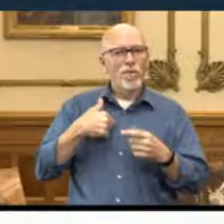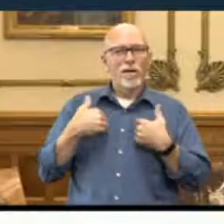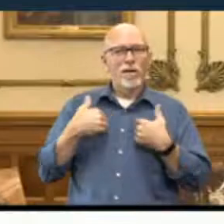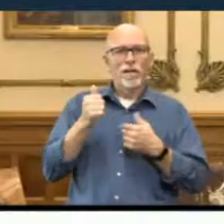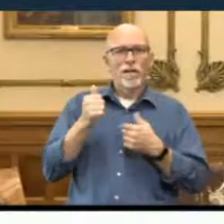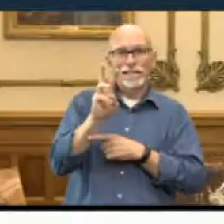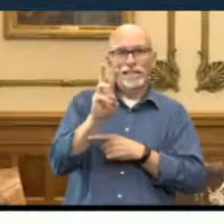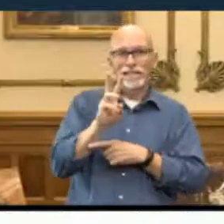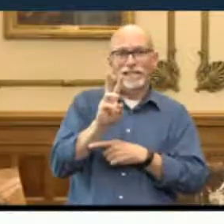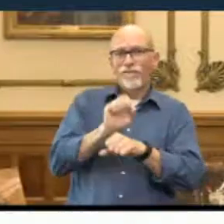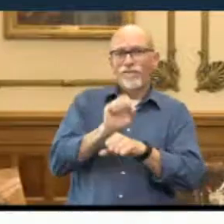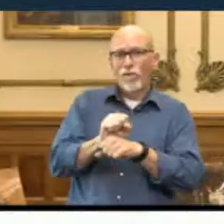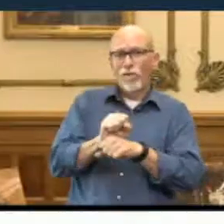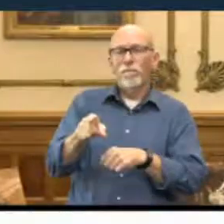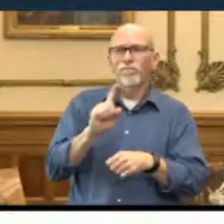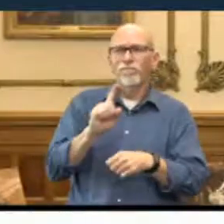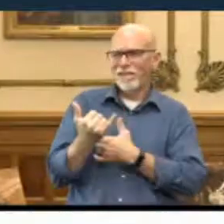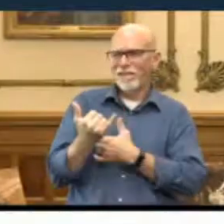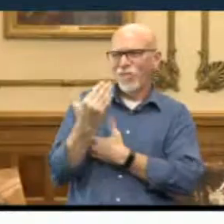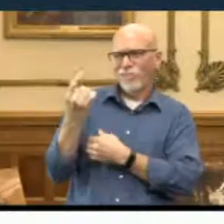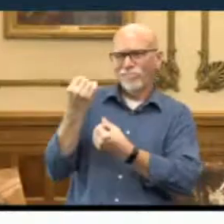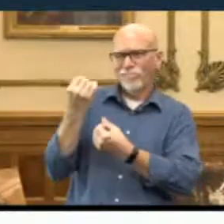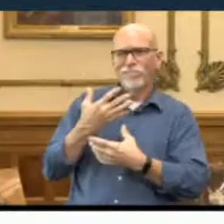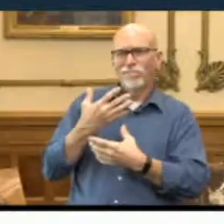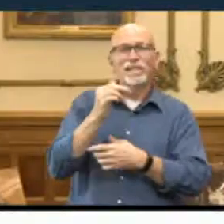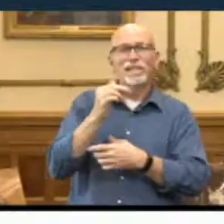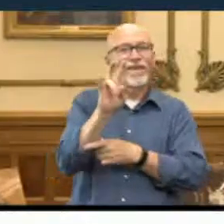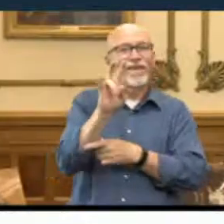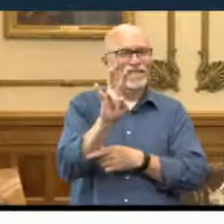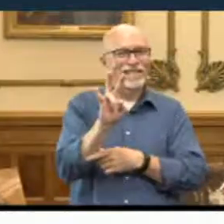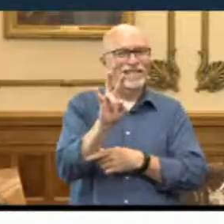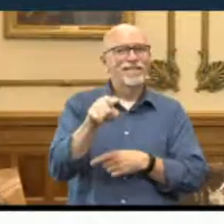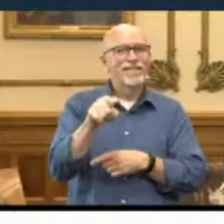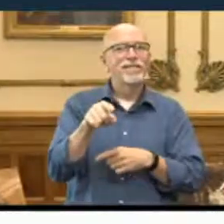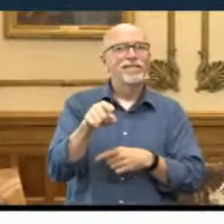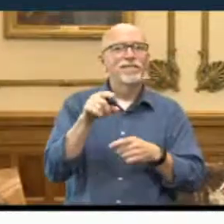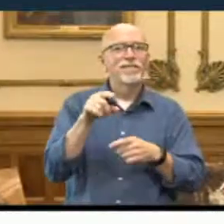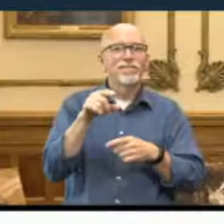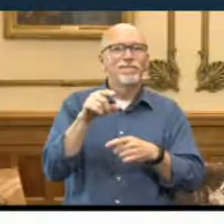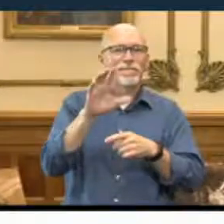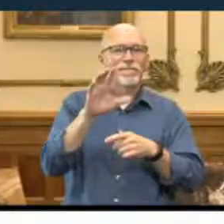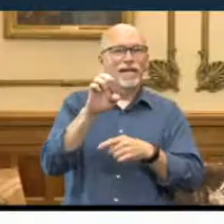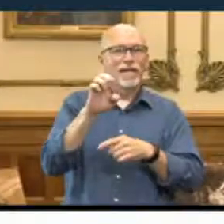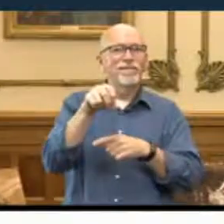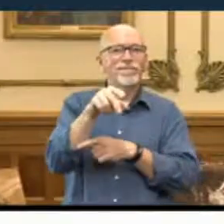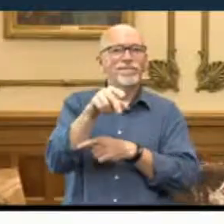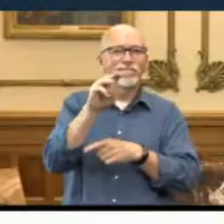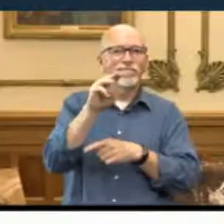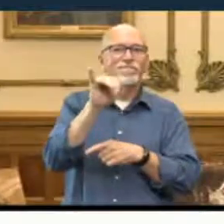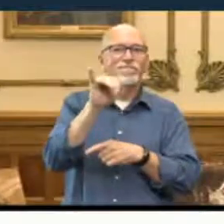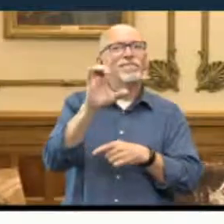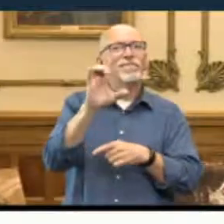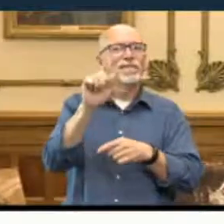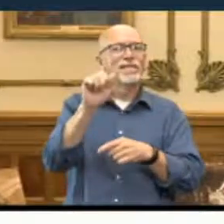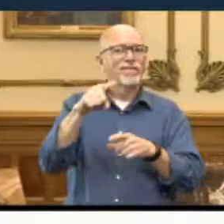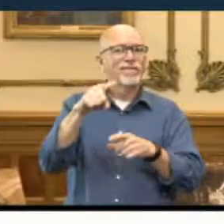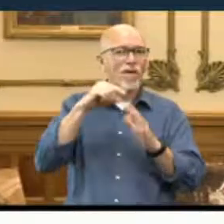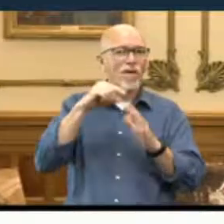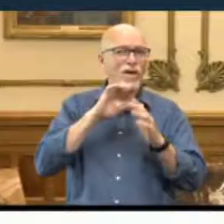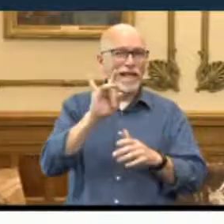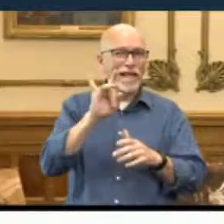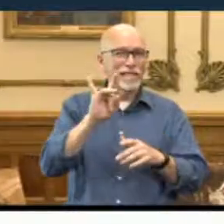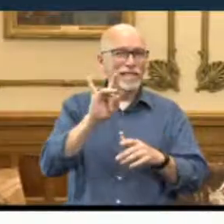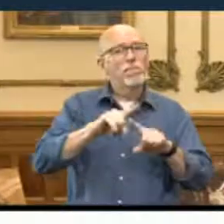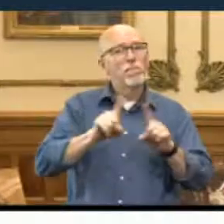16 confirmed, actually it was just this morning confirmed 17 MIS-C cases in the state among children under the age of 18.